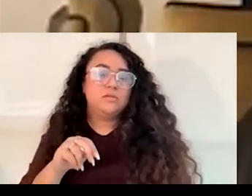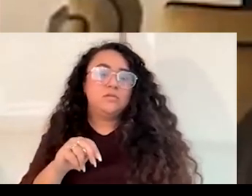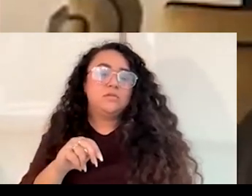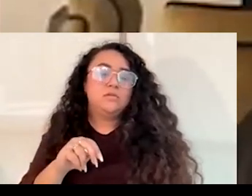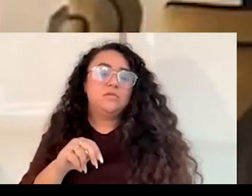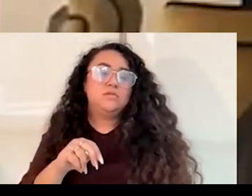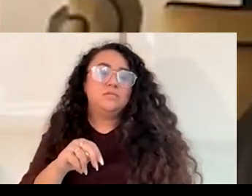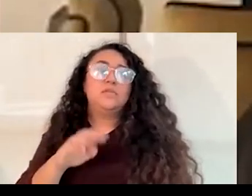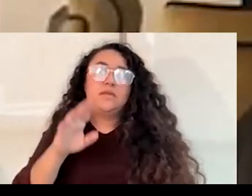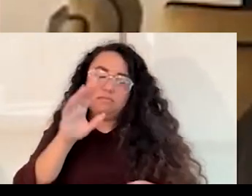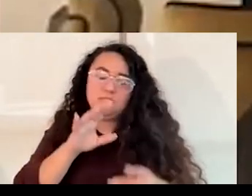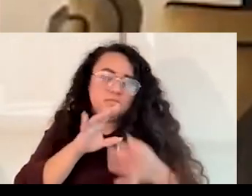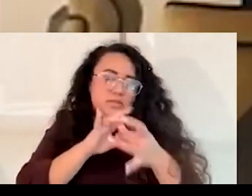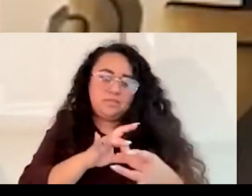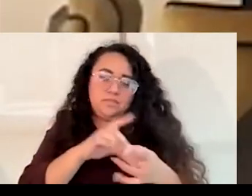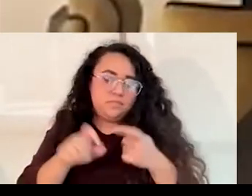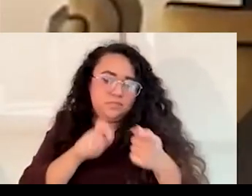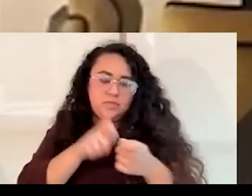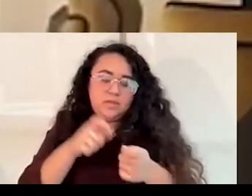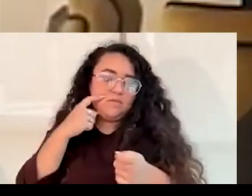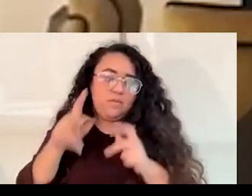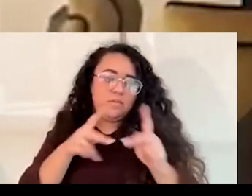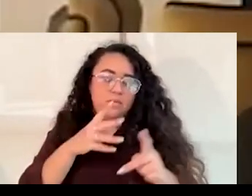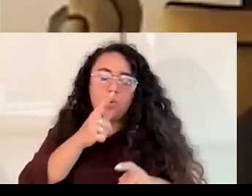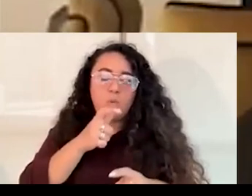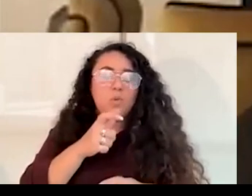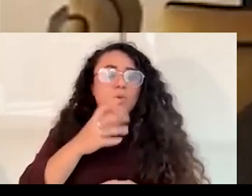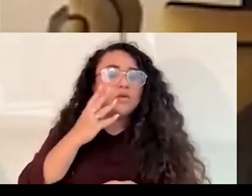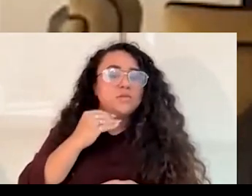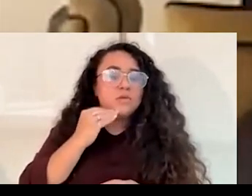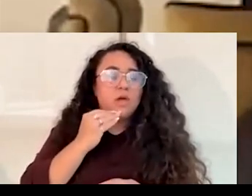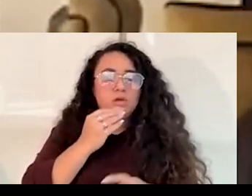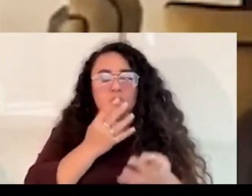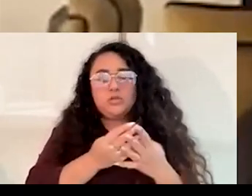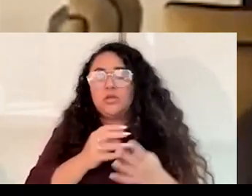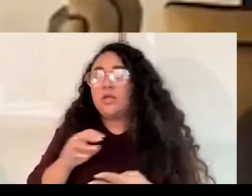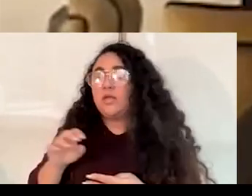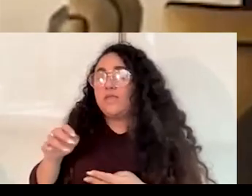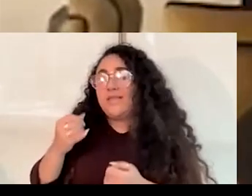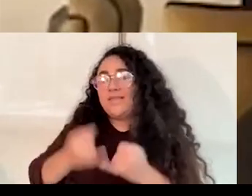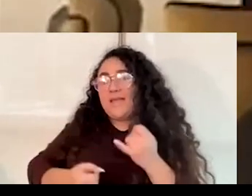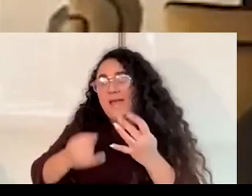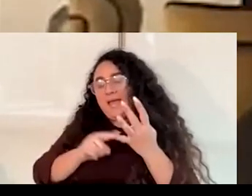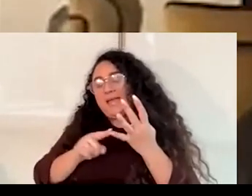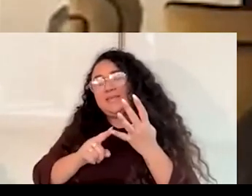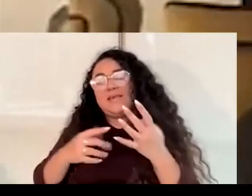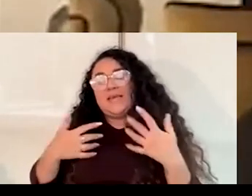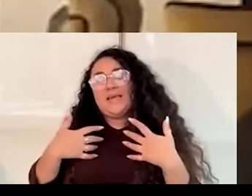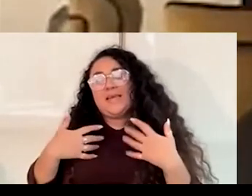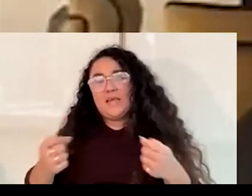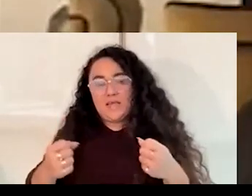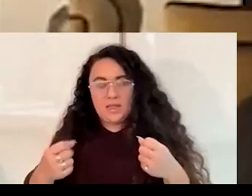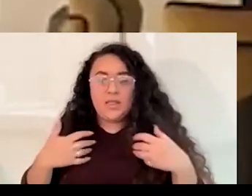been incarcerated. And then lastly, it's heal. We heal through action. And so in organizing survivors for